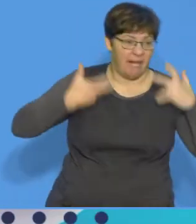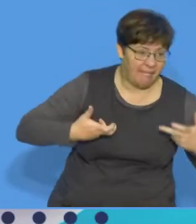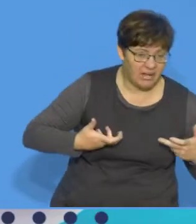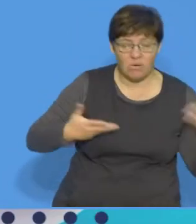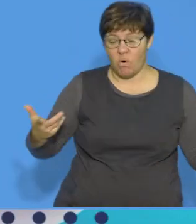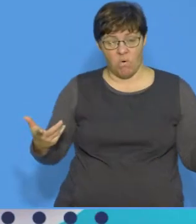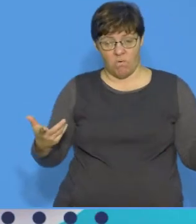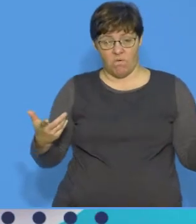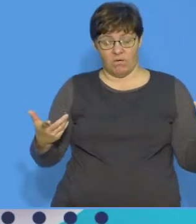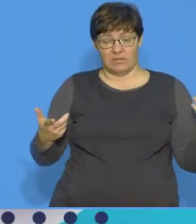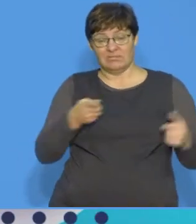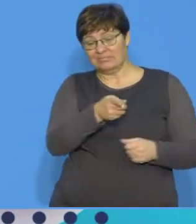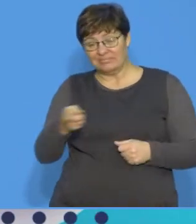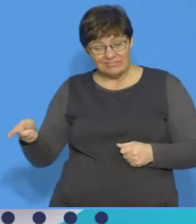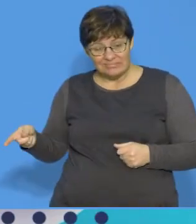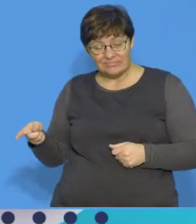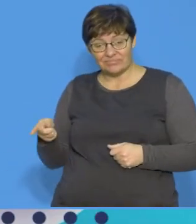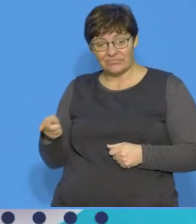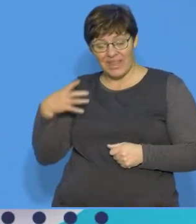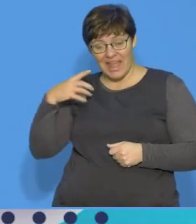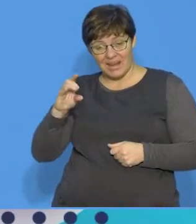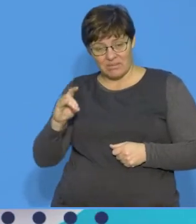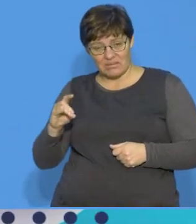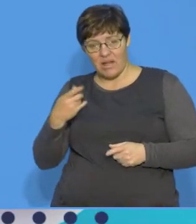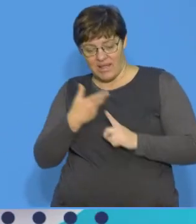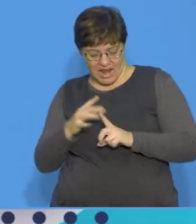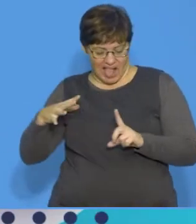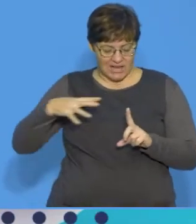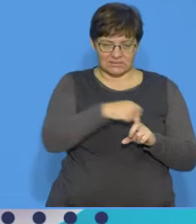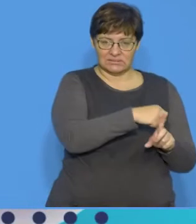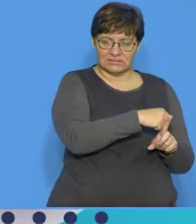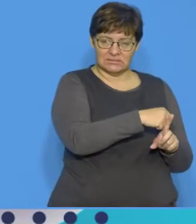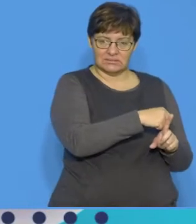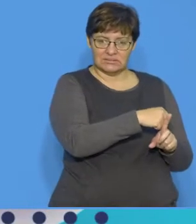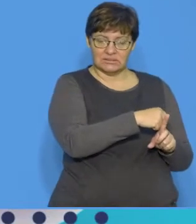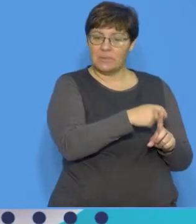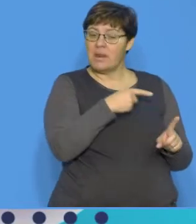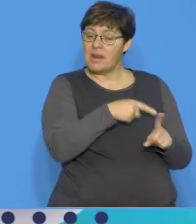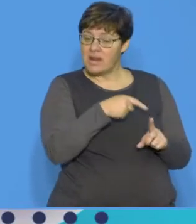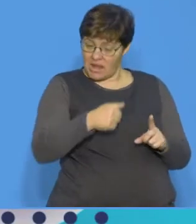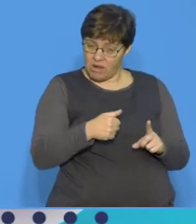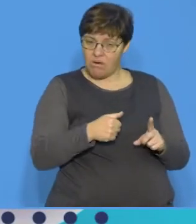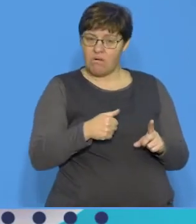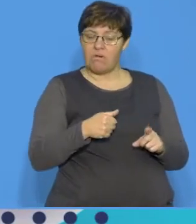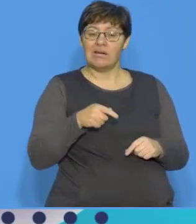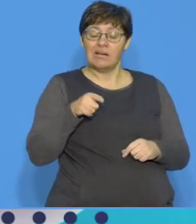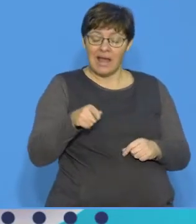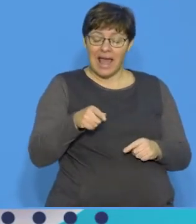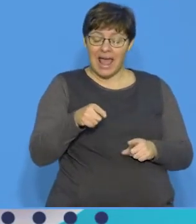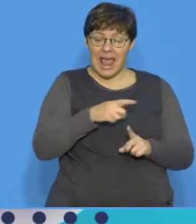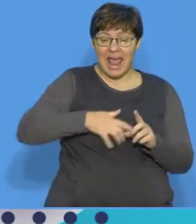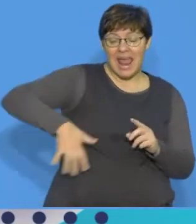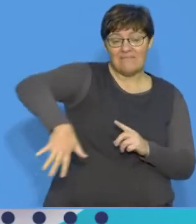of those organisms, the environment controlled their survival